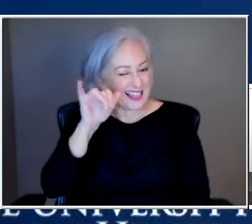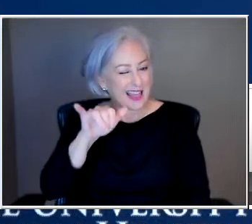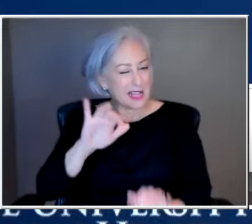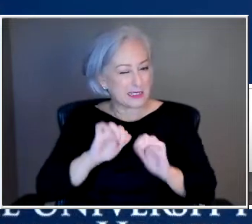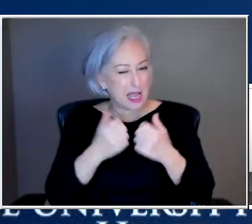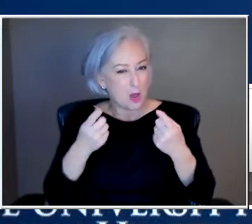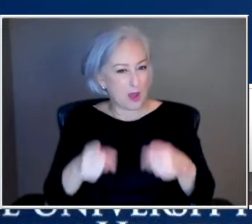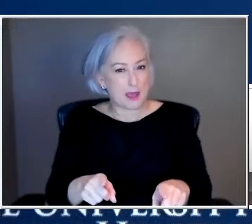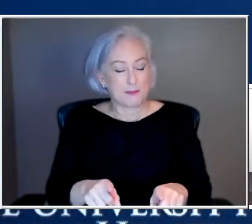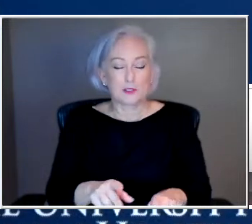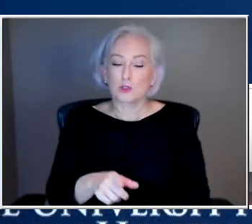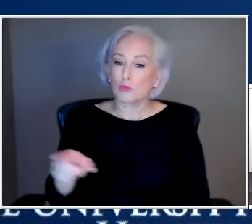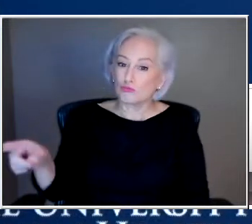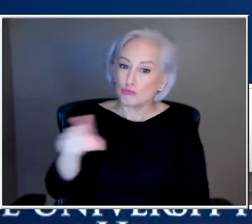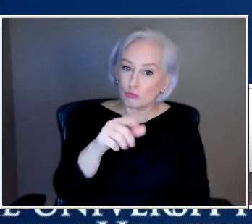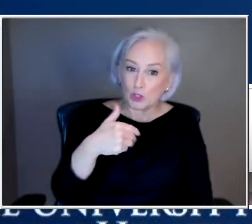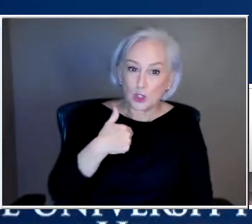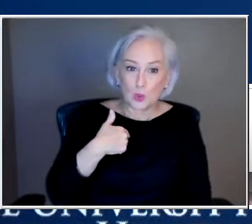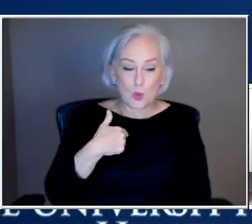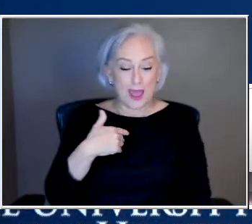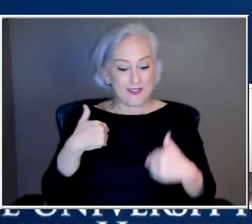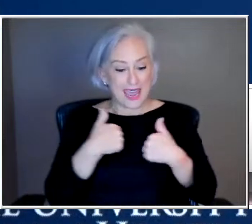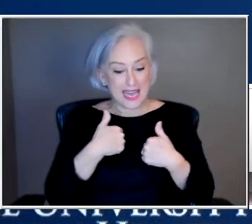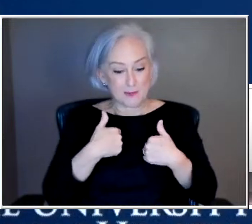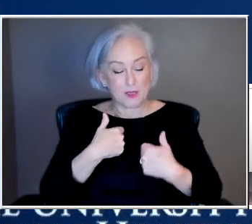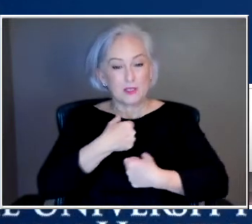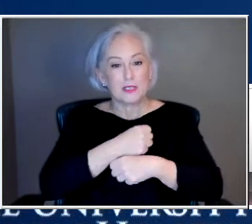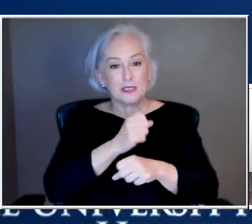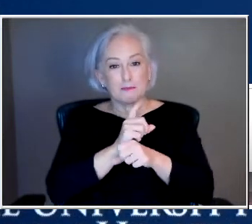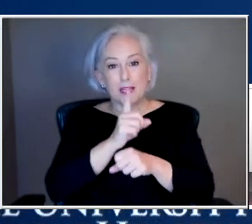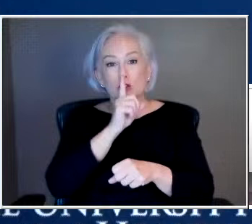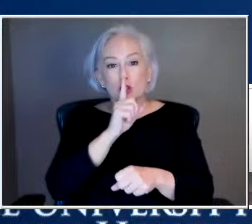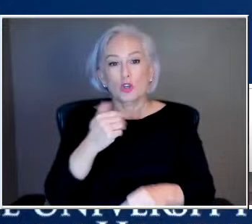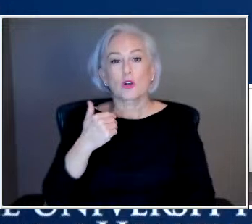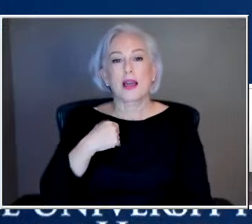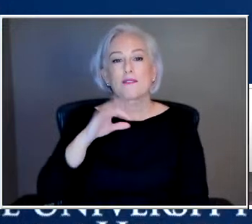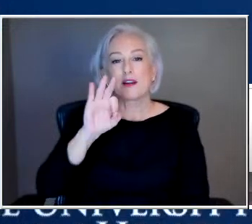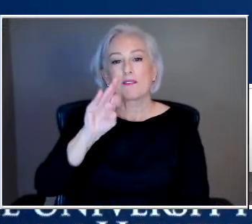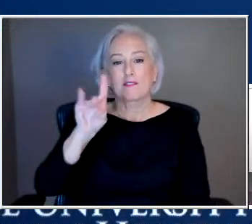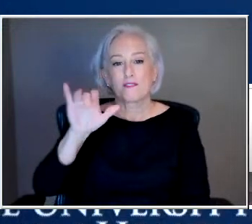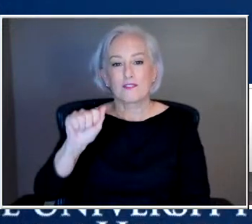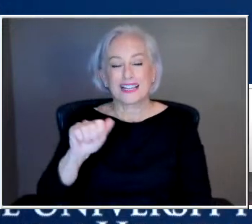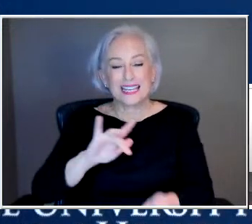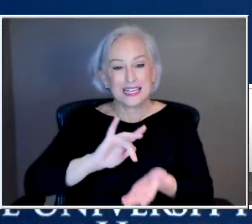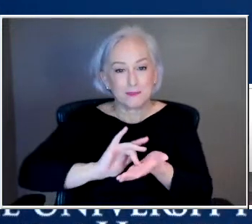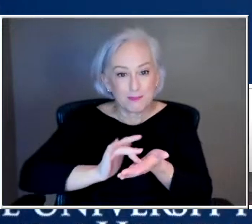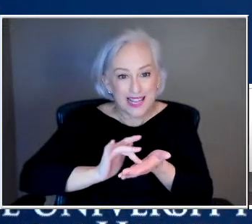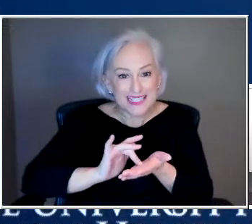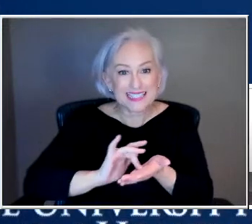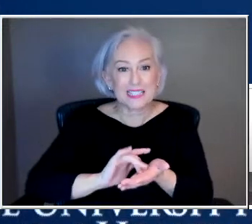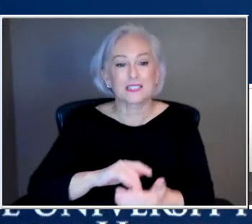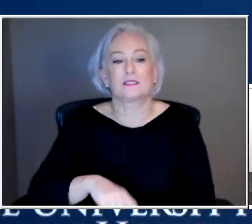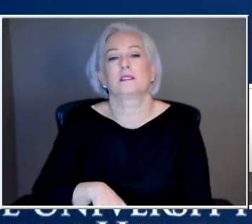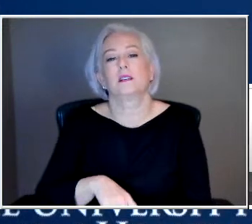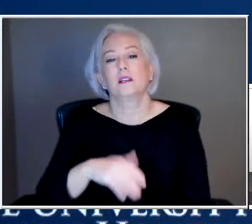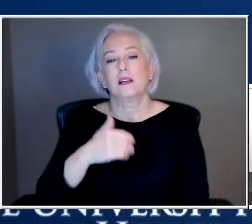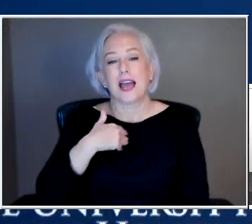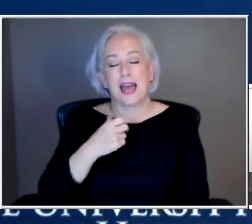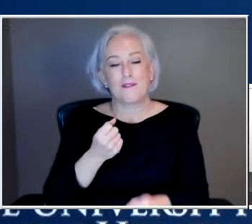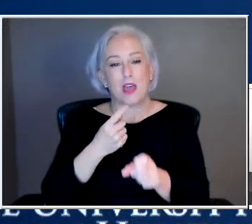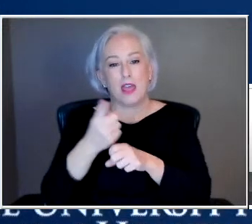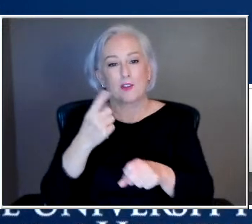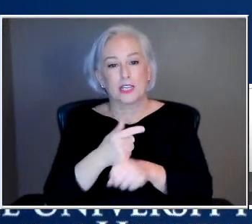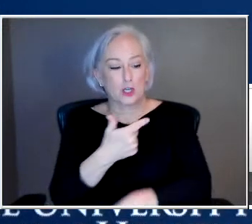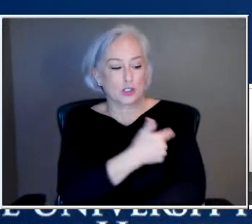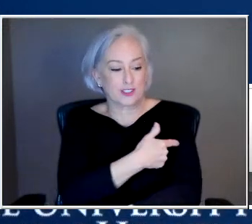them. Get them their anti-flea and tick medication, things of that nature. Get them their yearly shots. All of those things will help